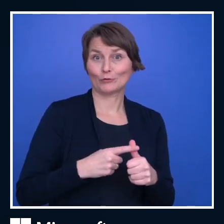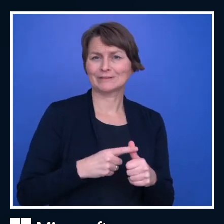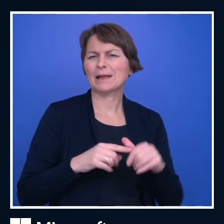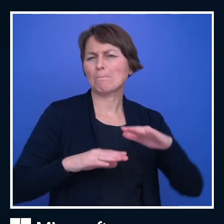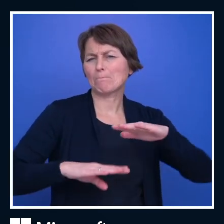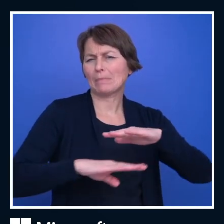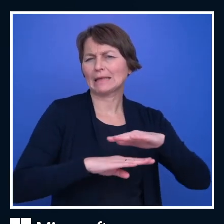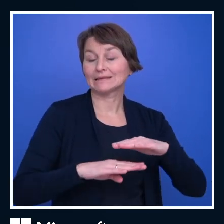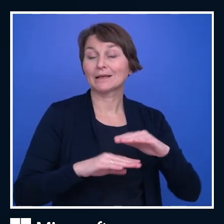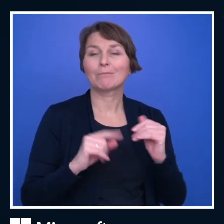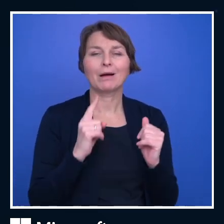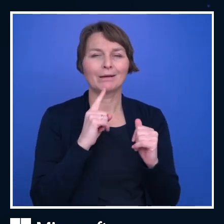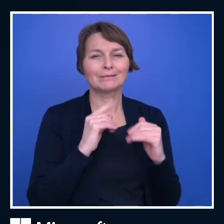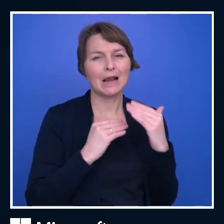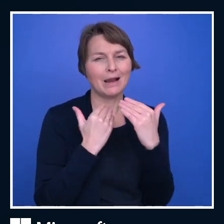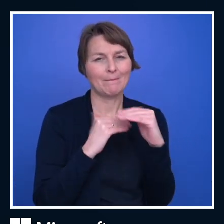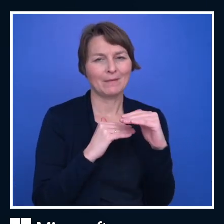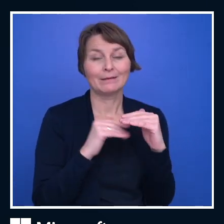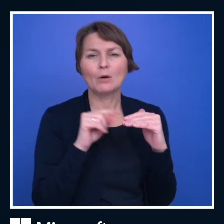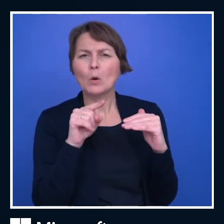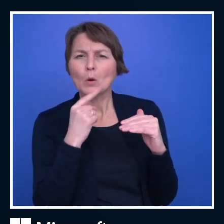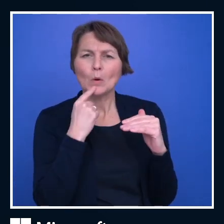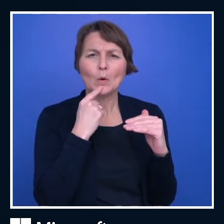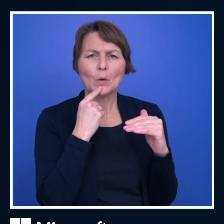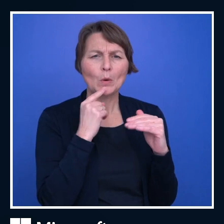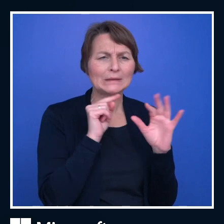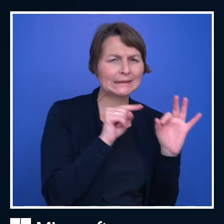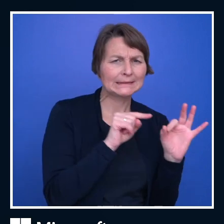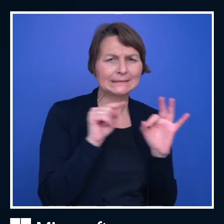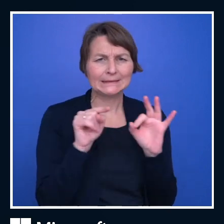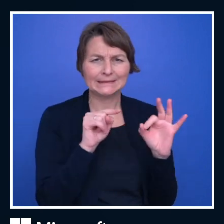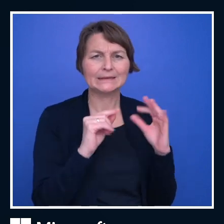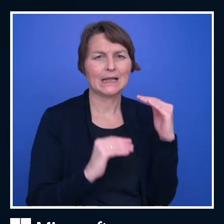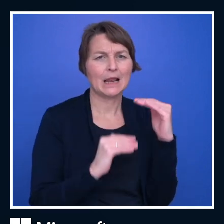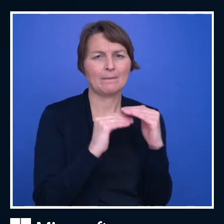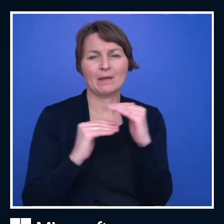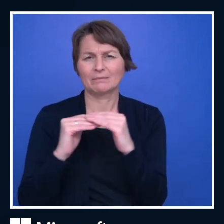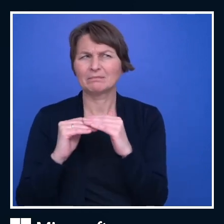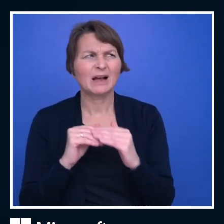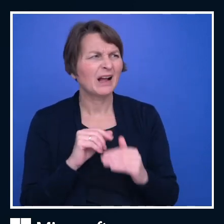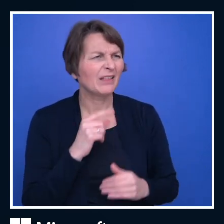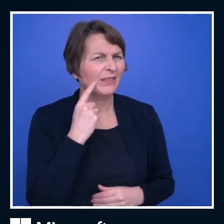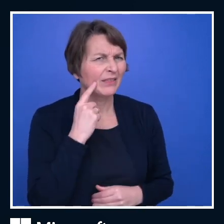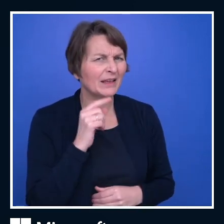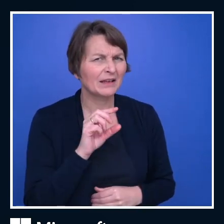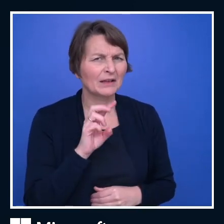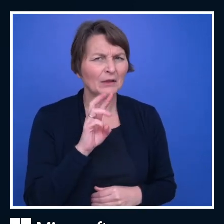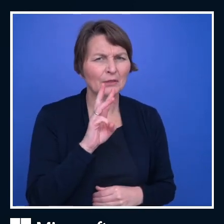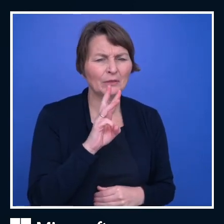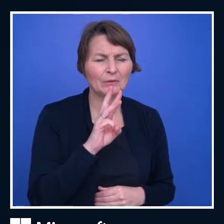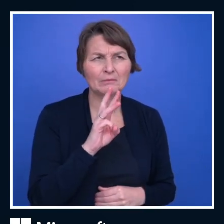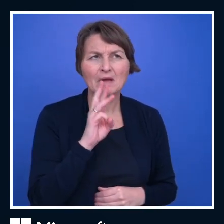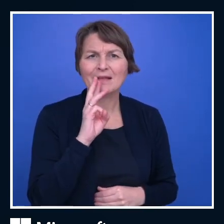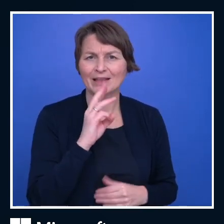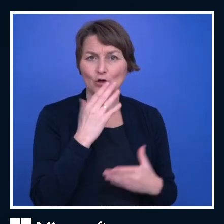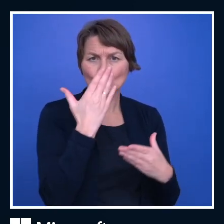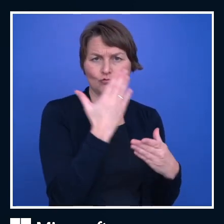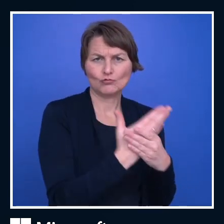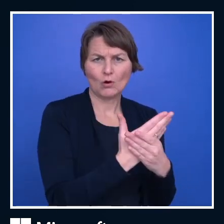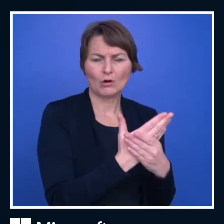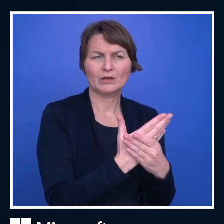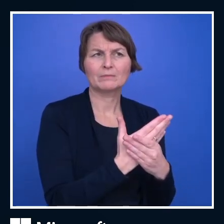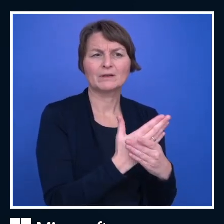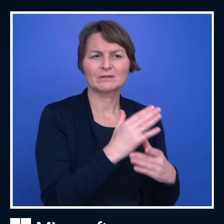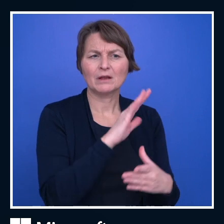limitations on specific ones. I think it's free and basic. Your documents are limited to 65,000 characters. If